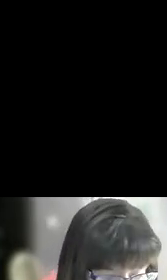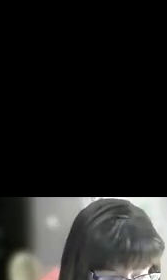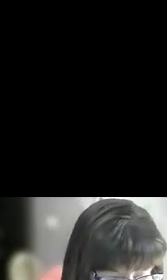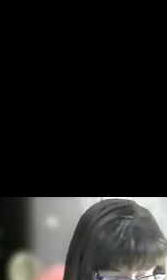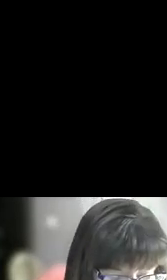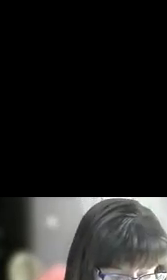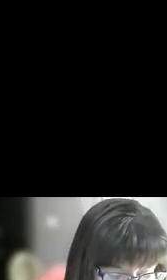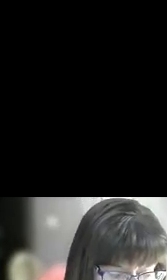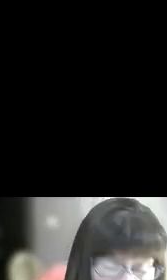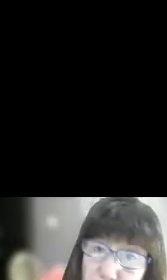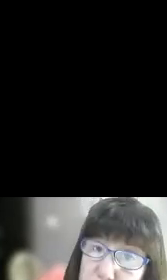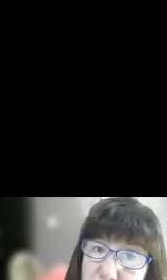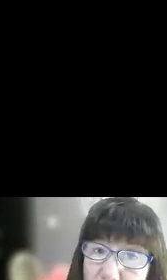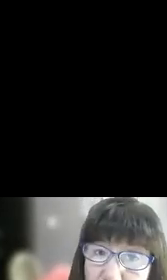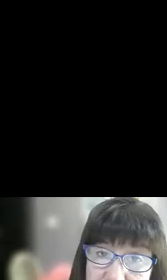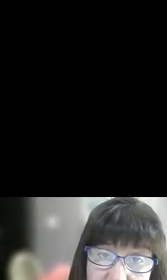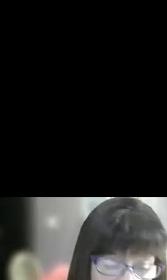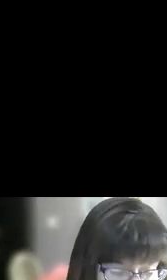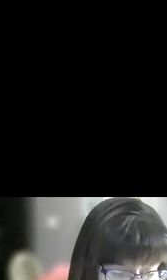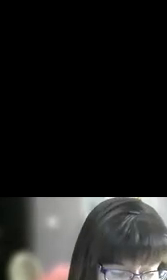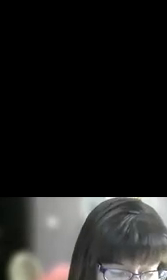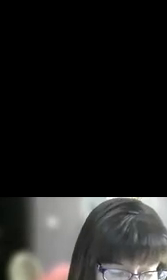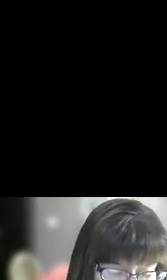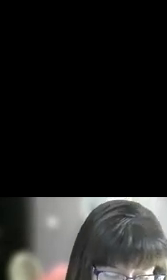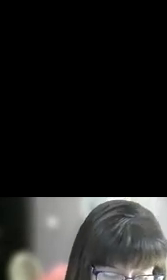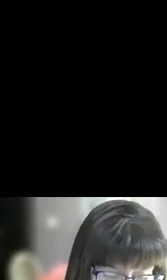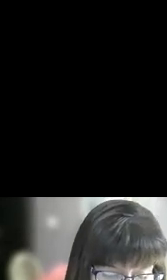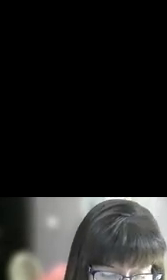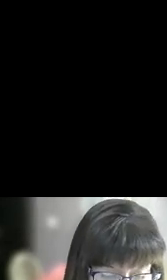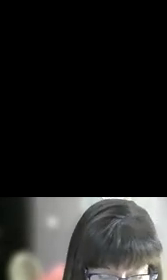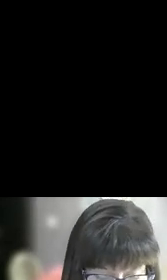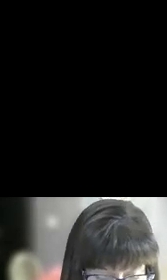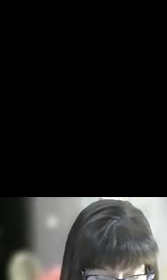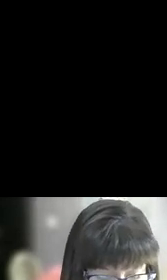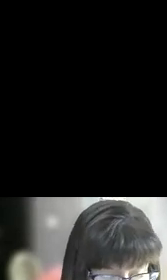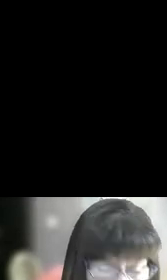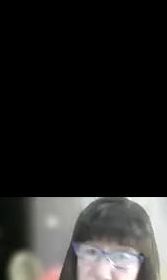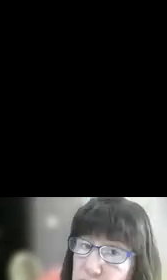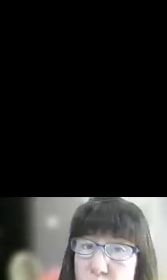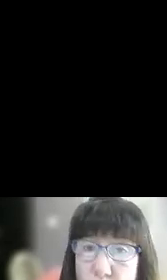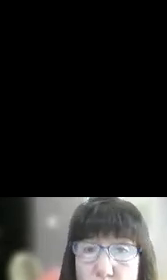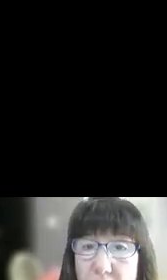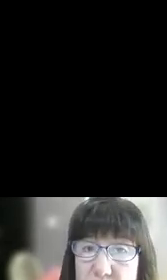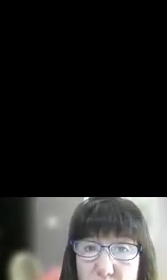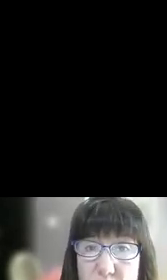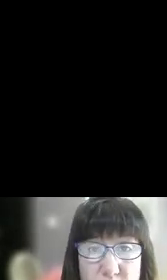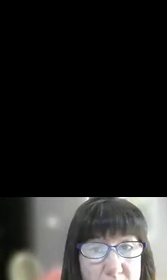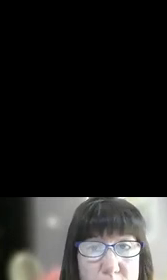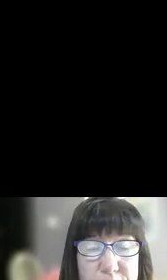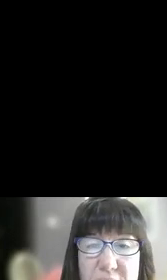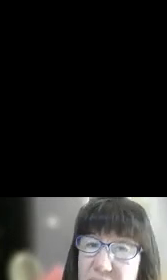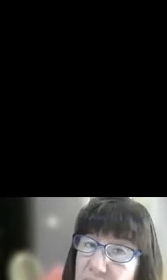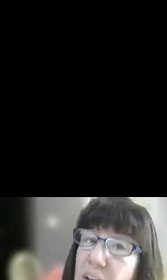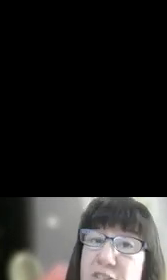academic experience. I encourage you to contact the advisors if you're struggling or having difficulties, or you just don't know where to go to for